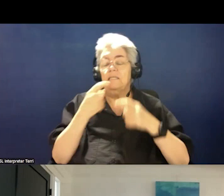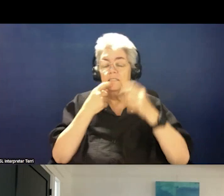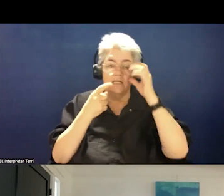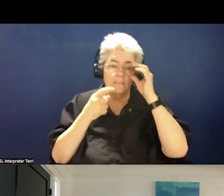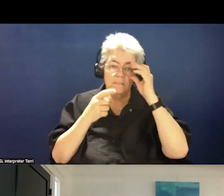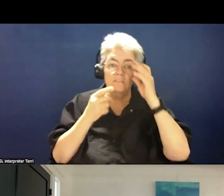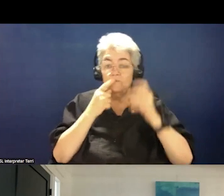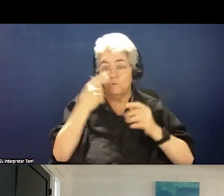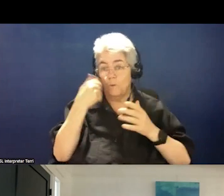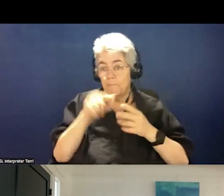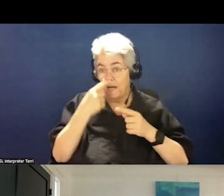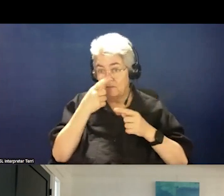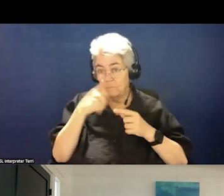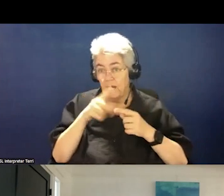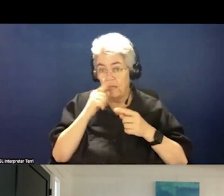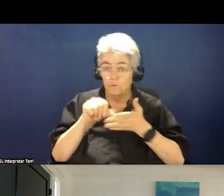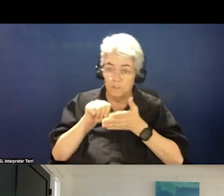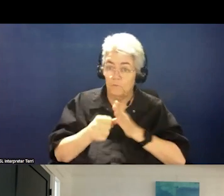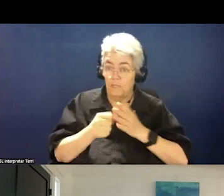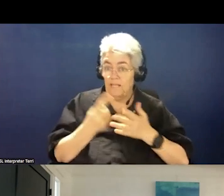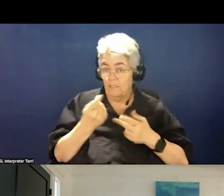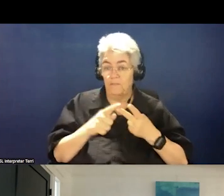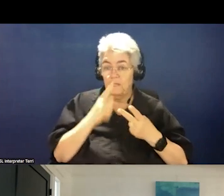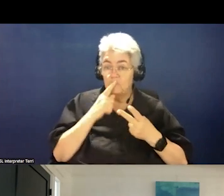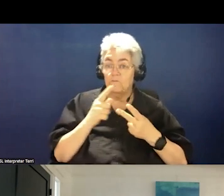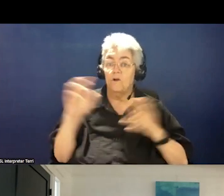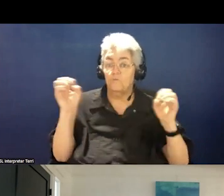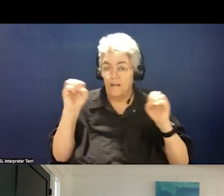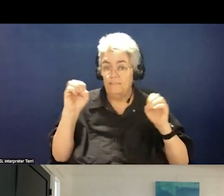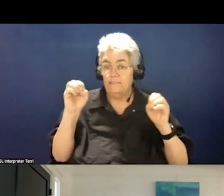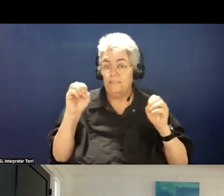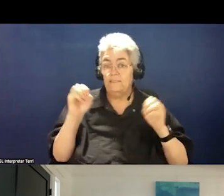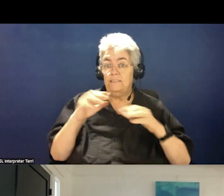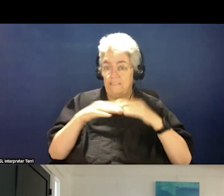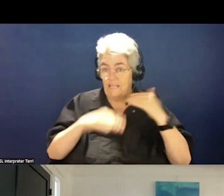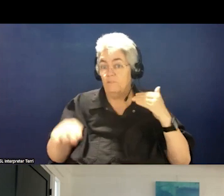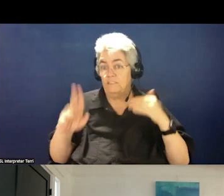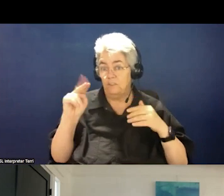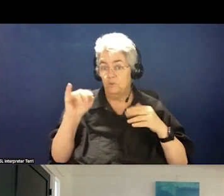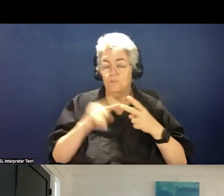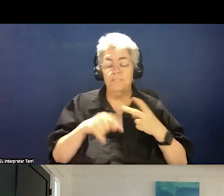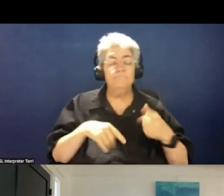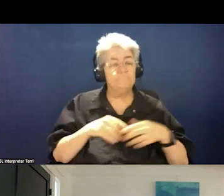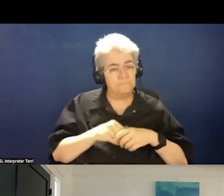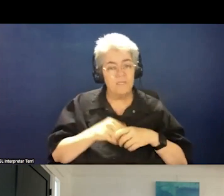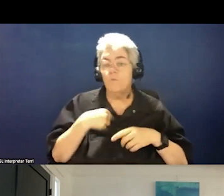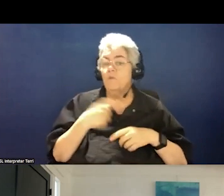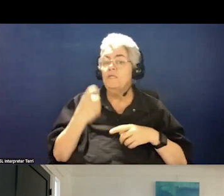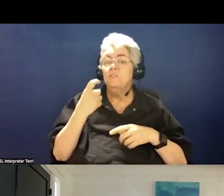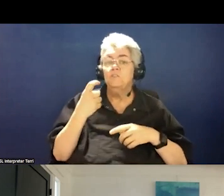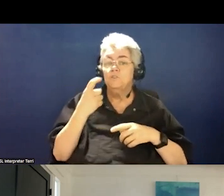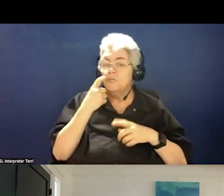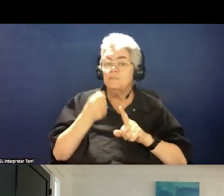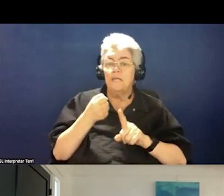some of the stats for the crisis stabilization unit. Yeah. So right now we just hit over 600